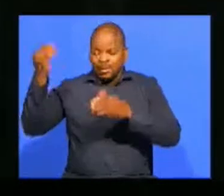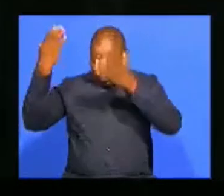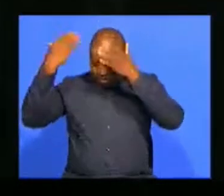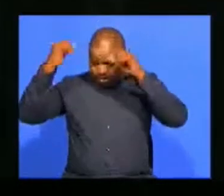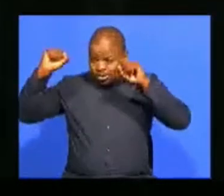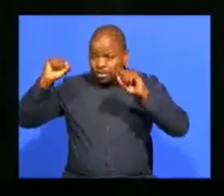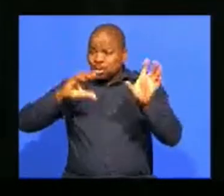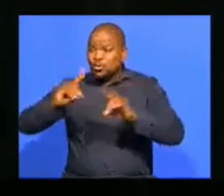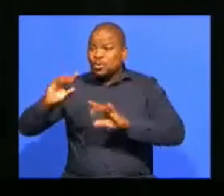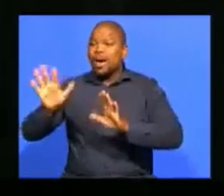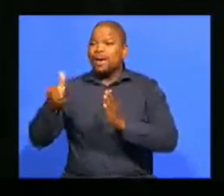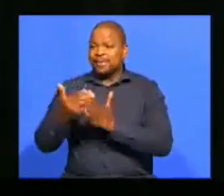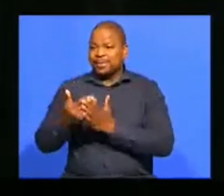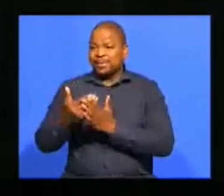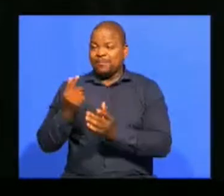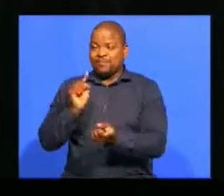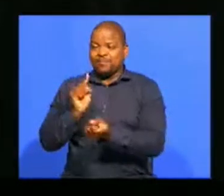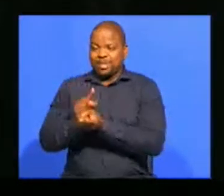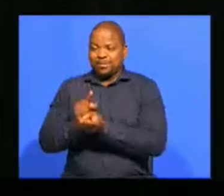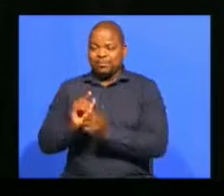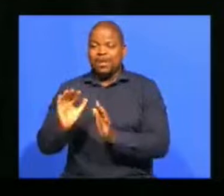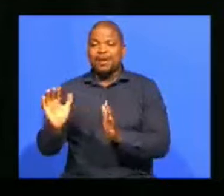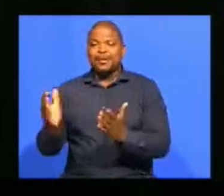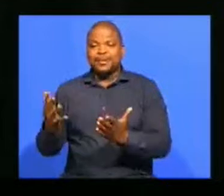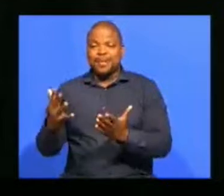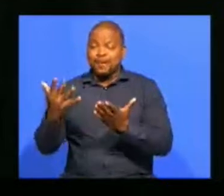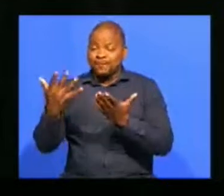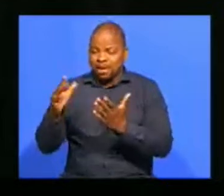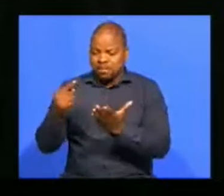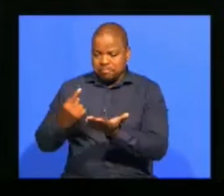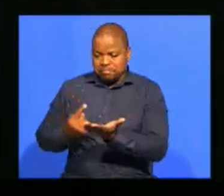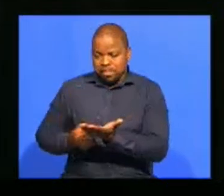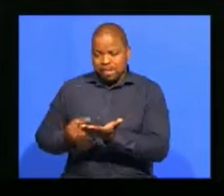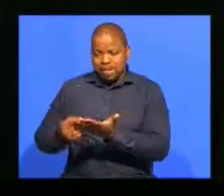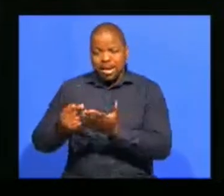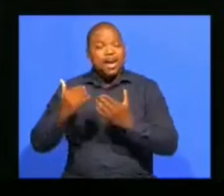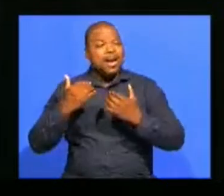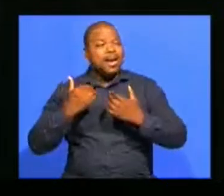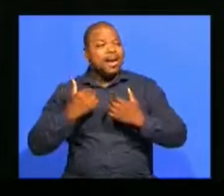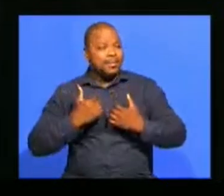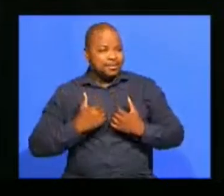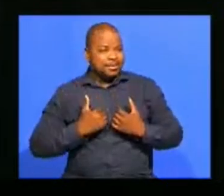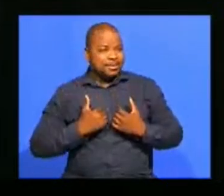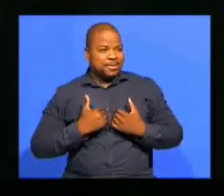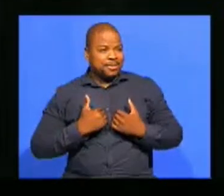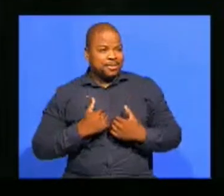would, when they meet, we did discuss